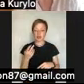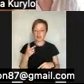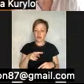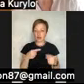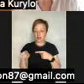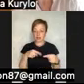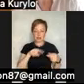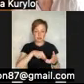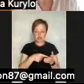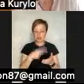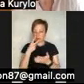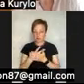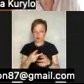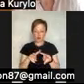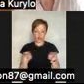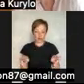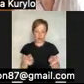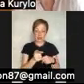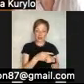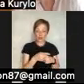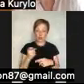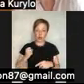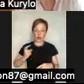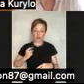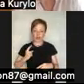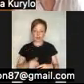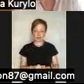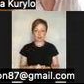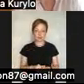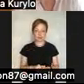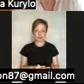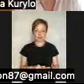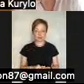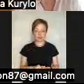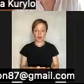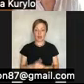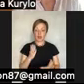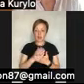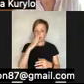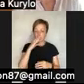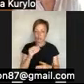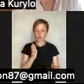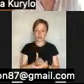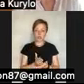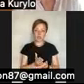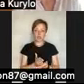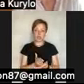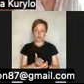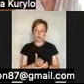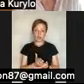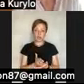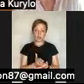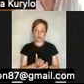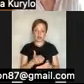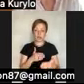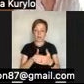there are still issues another interesting illustration these are two different cities take a look this is ternobin and this is odessa so we have